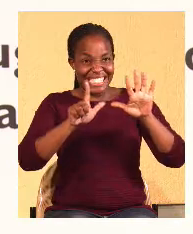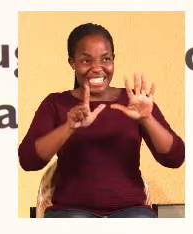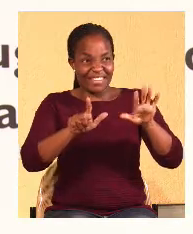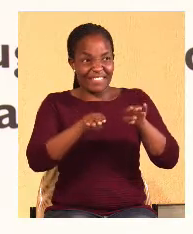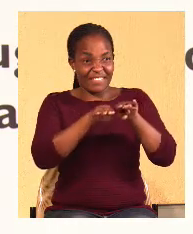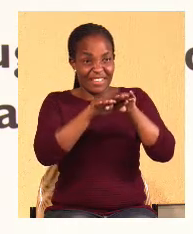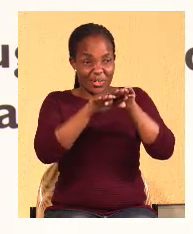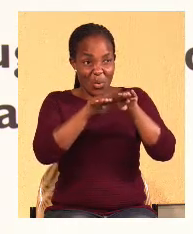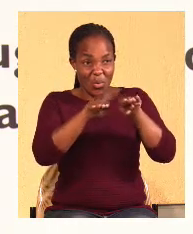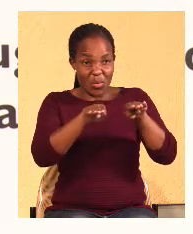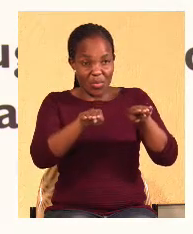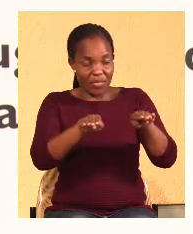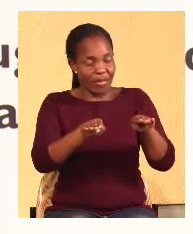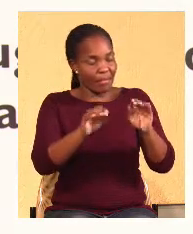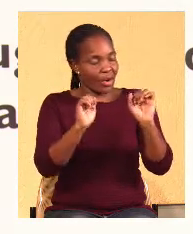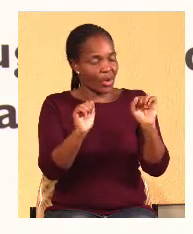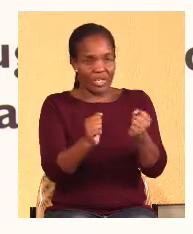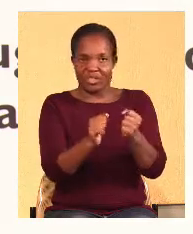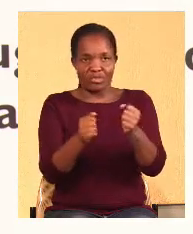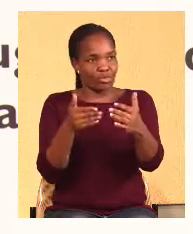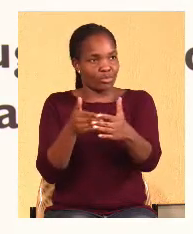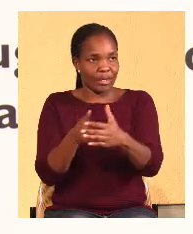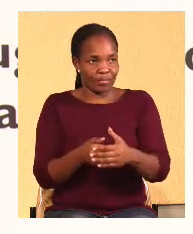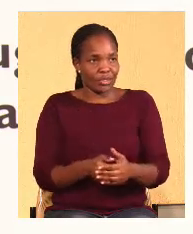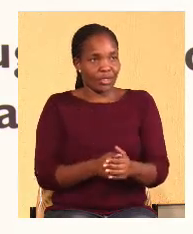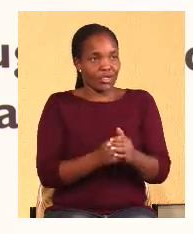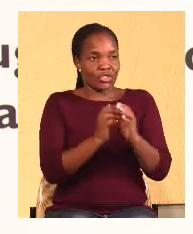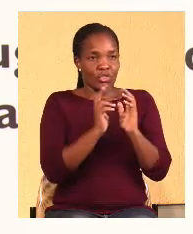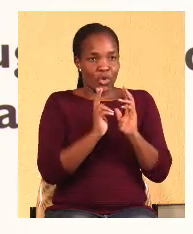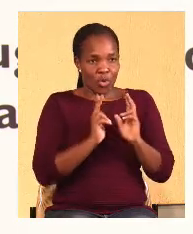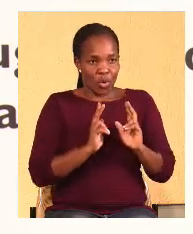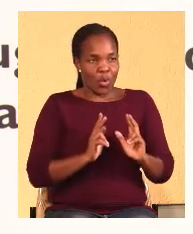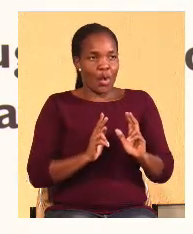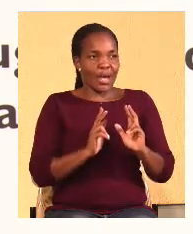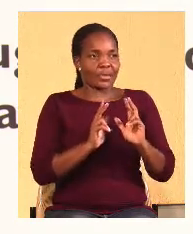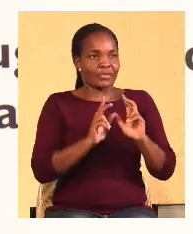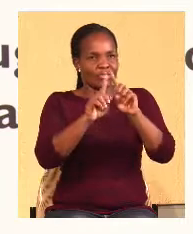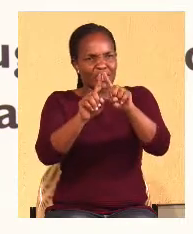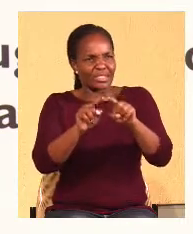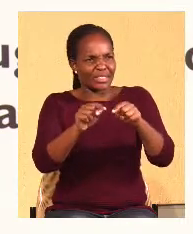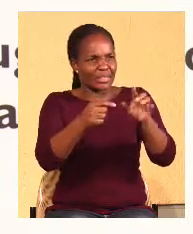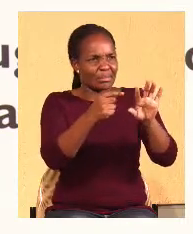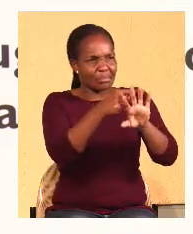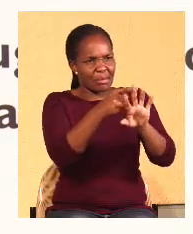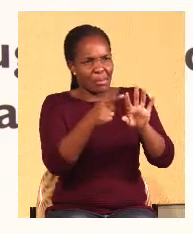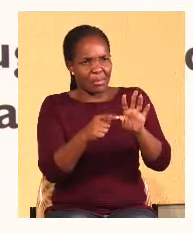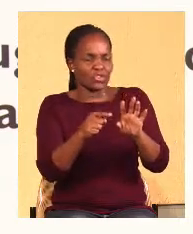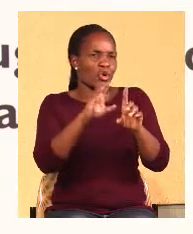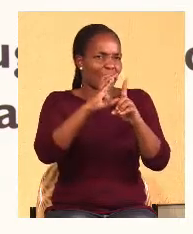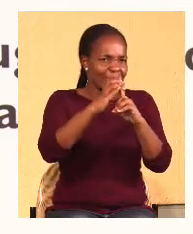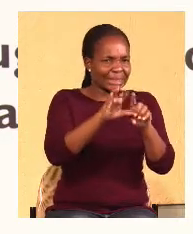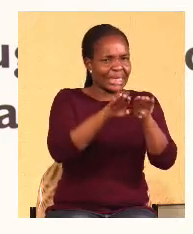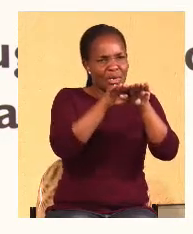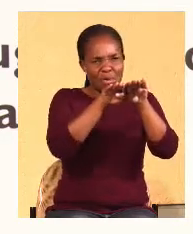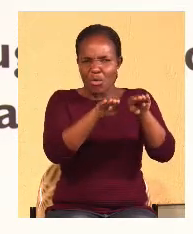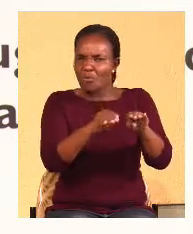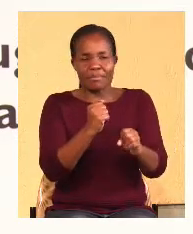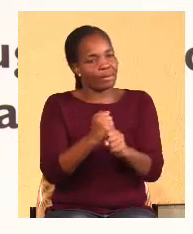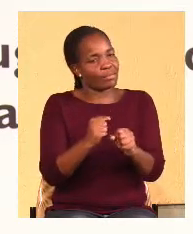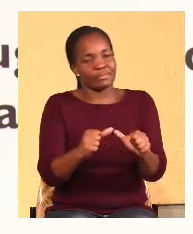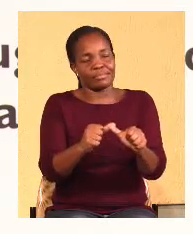right to dignity, your right to equality, your right to non-discrimination, even your cultural rights. And I